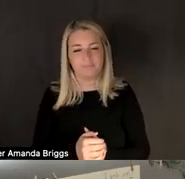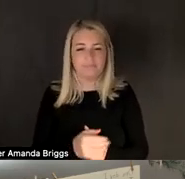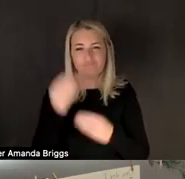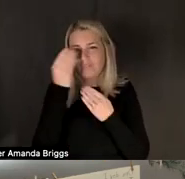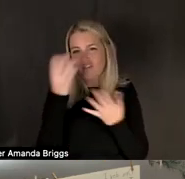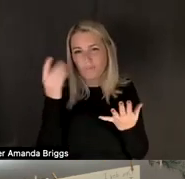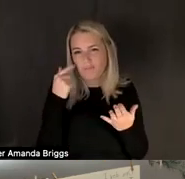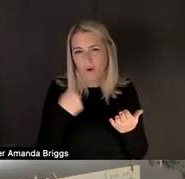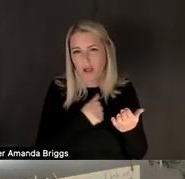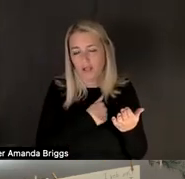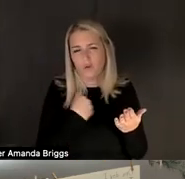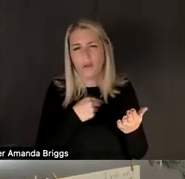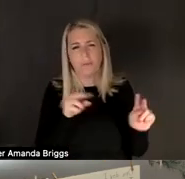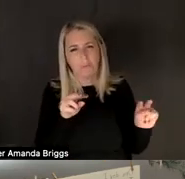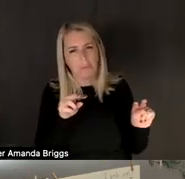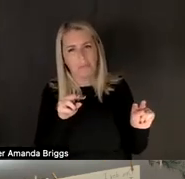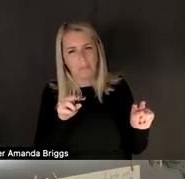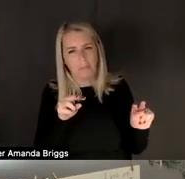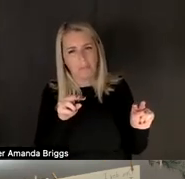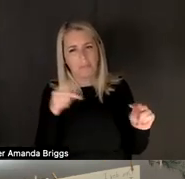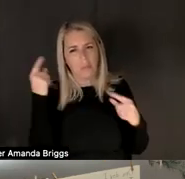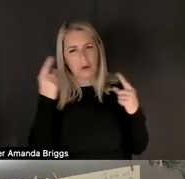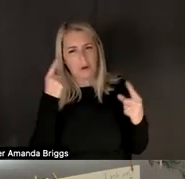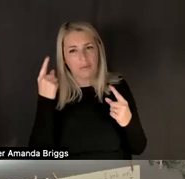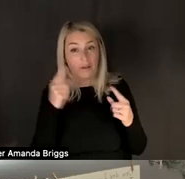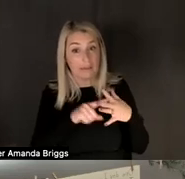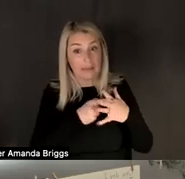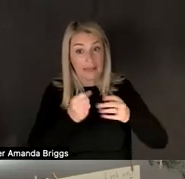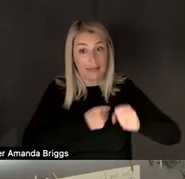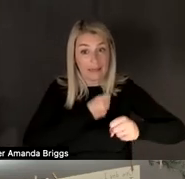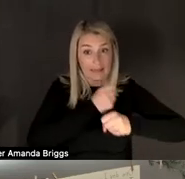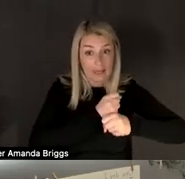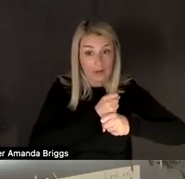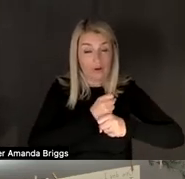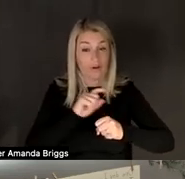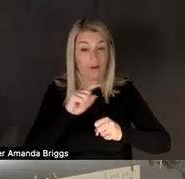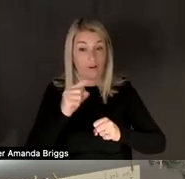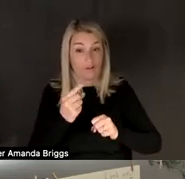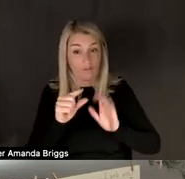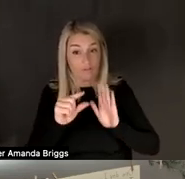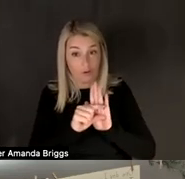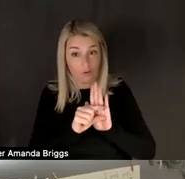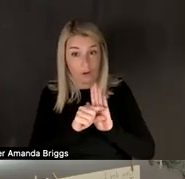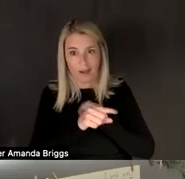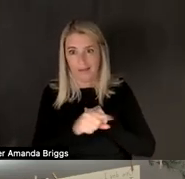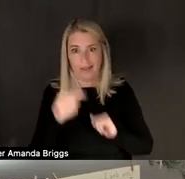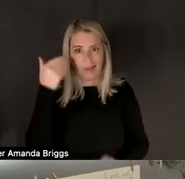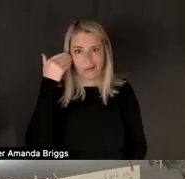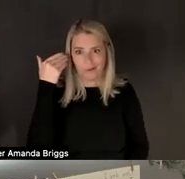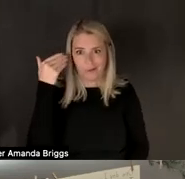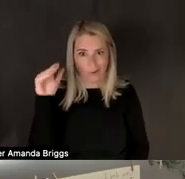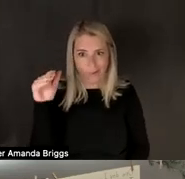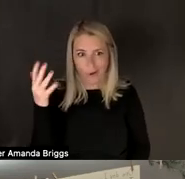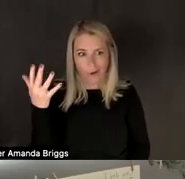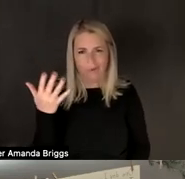We're wondering, it's the very beginning of the year, it's first grade. They don't even know what an assessment